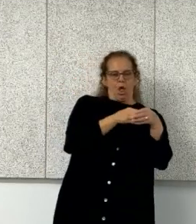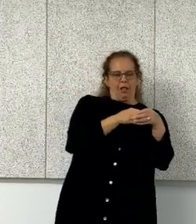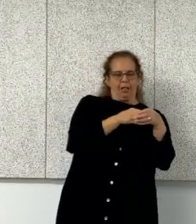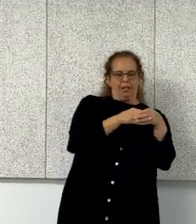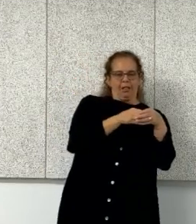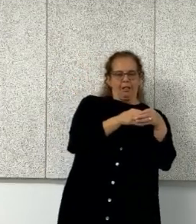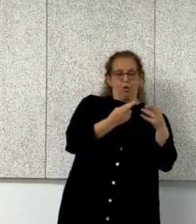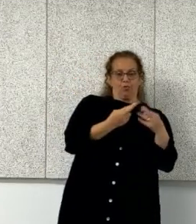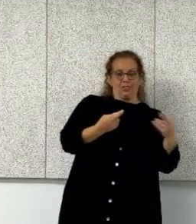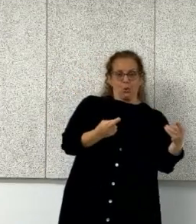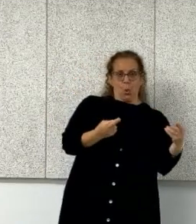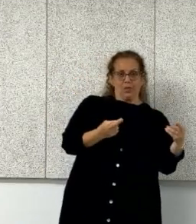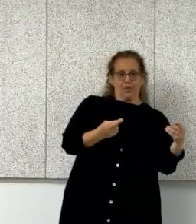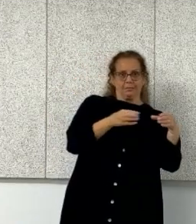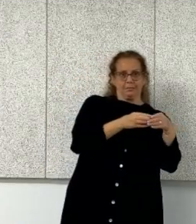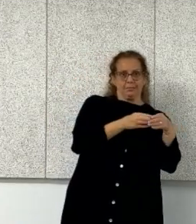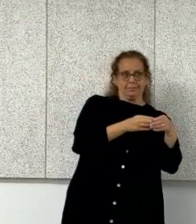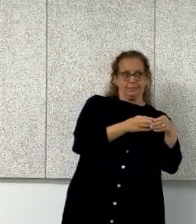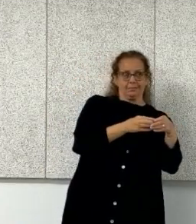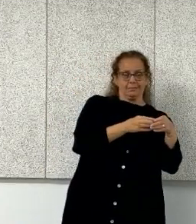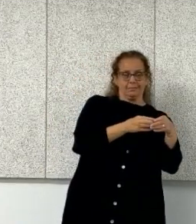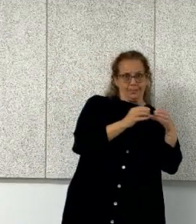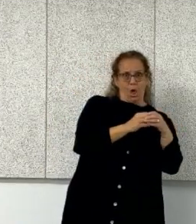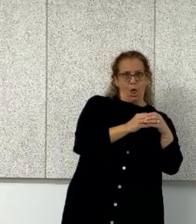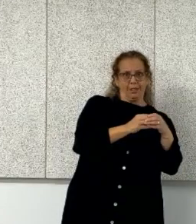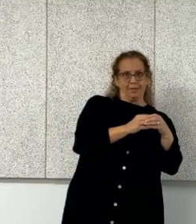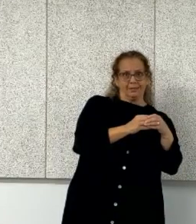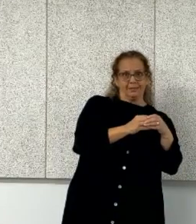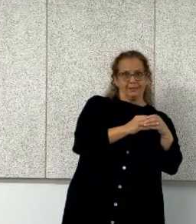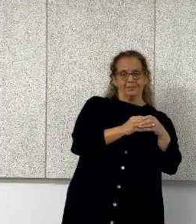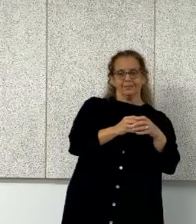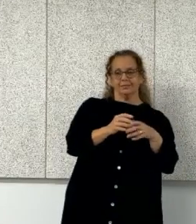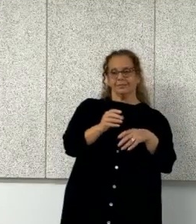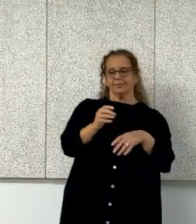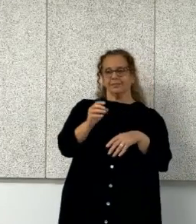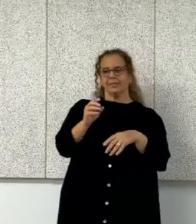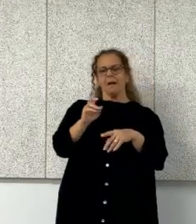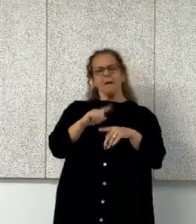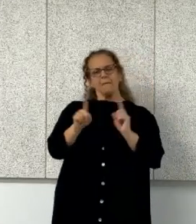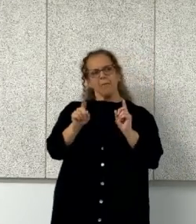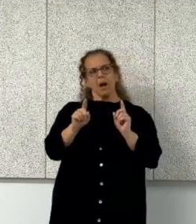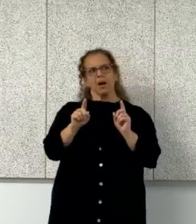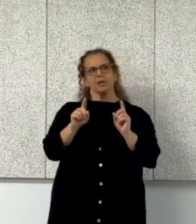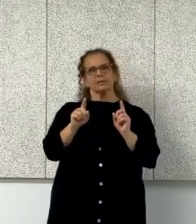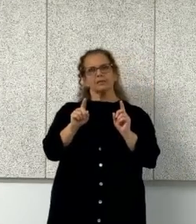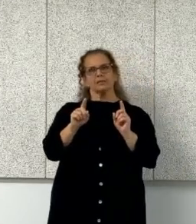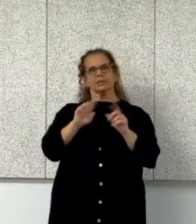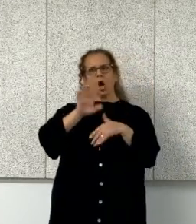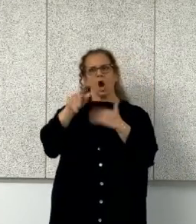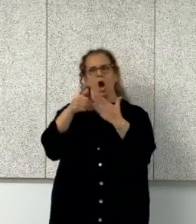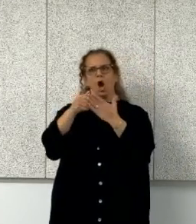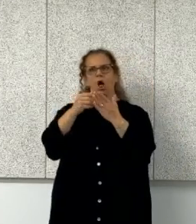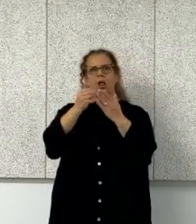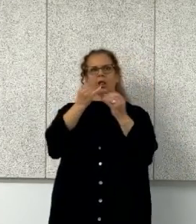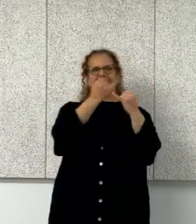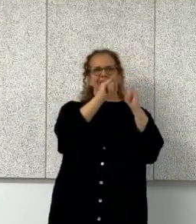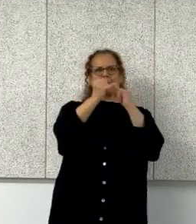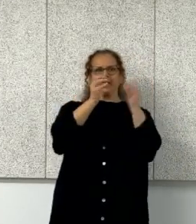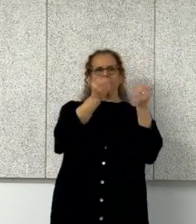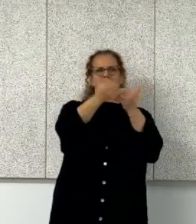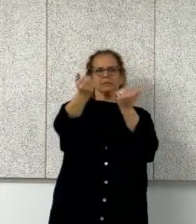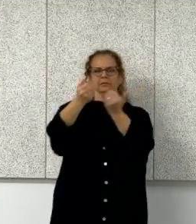there's a small resource pool. Is a small community that we're dealing with, but everybody is kind of doing their work independently and